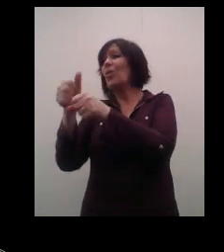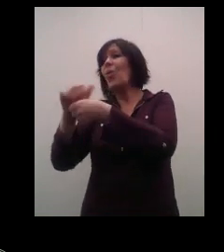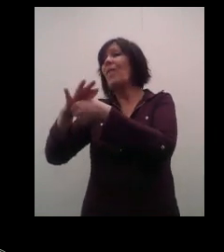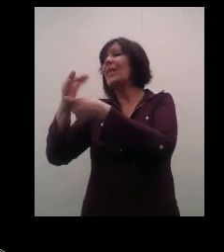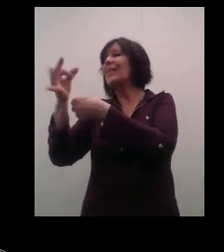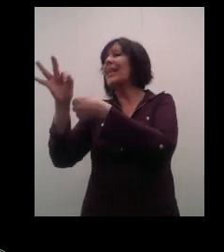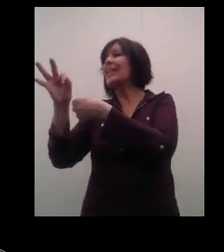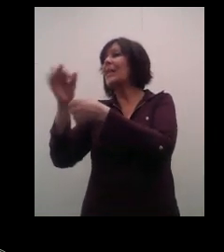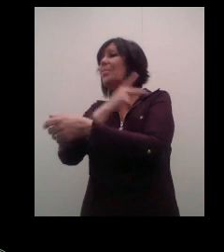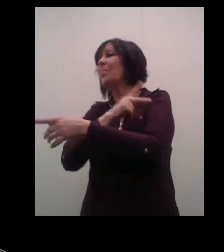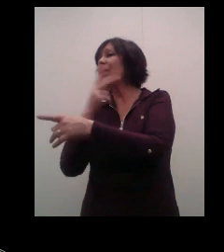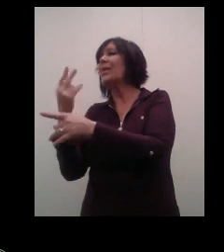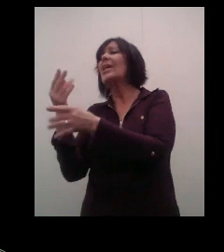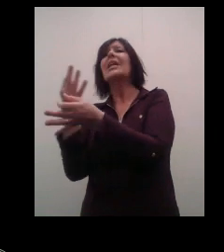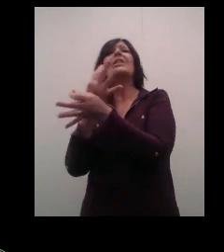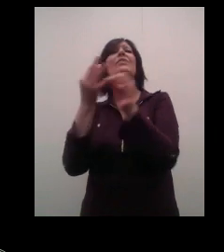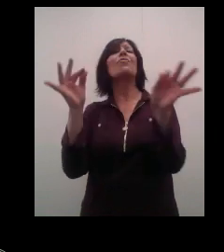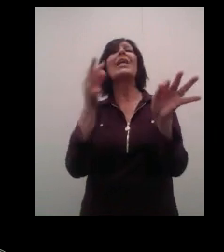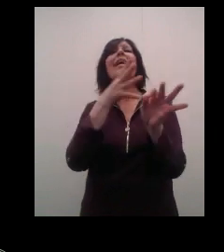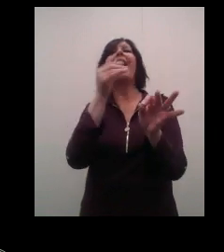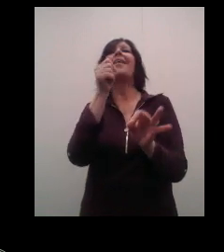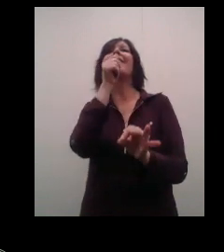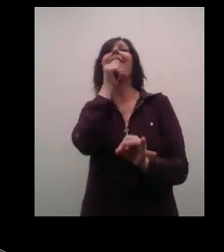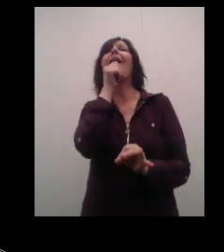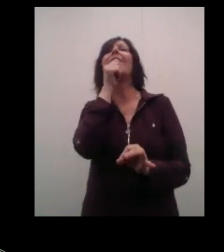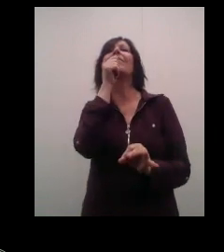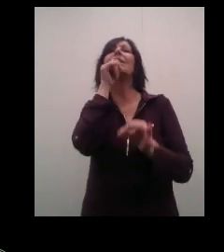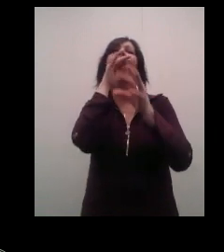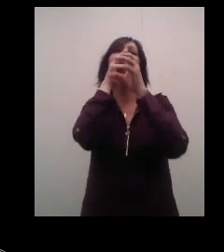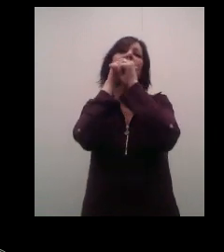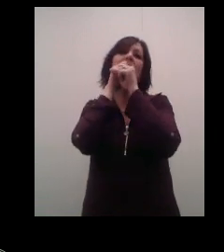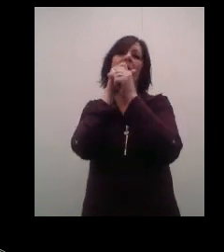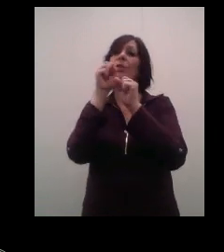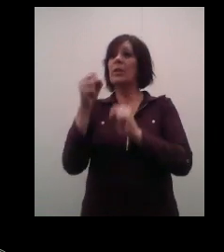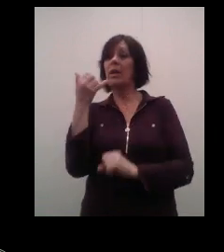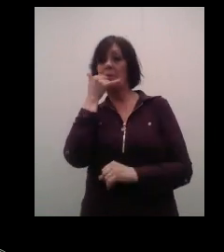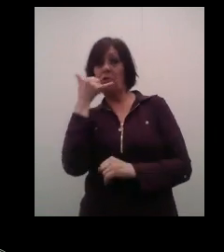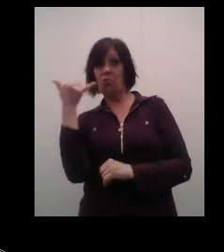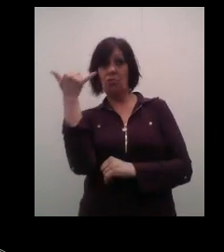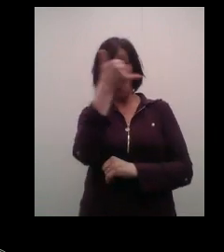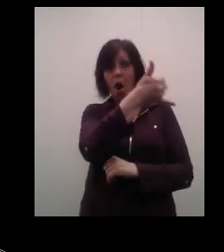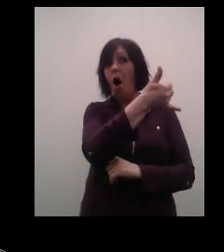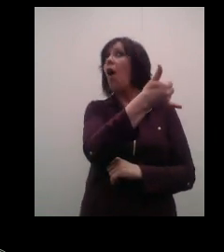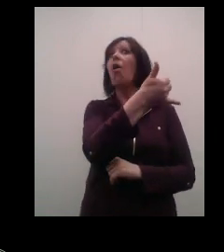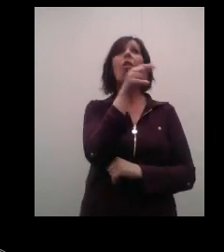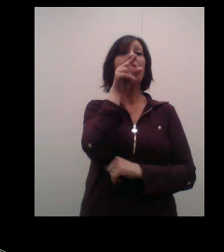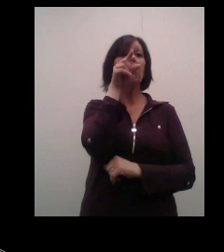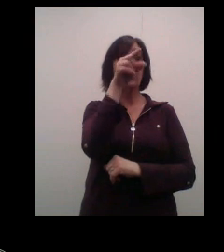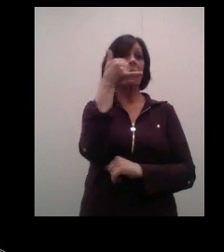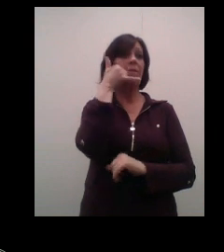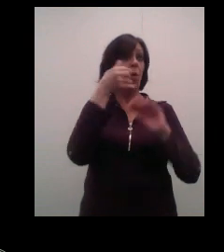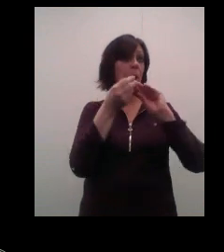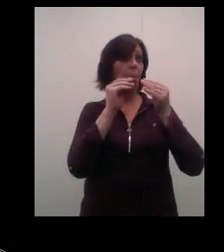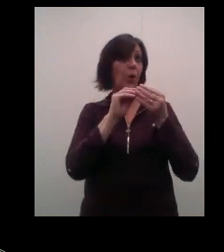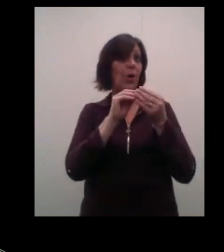is free and confidential. So people can either call the phone number on the